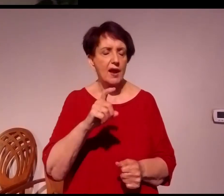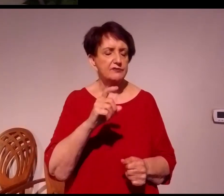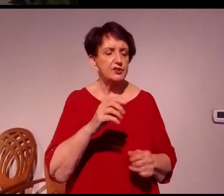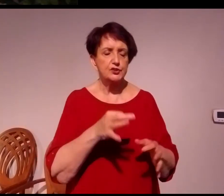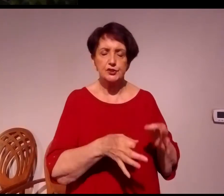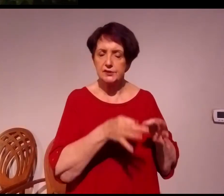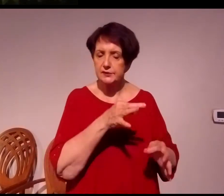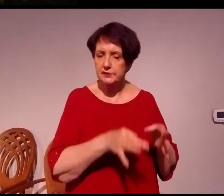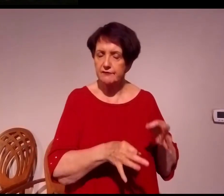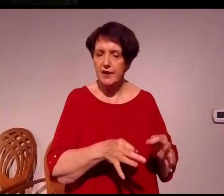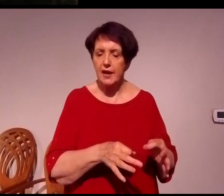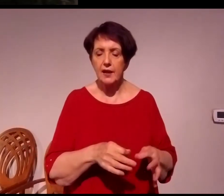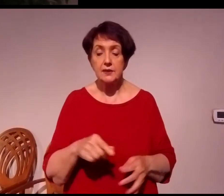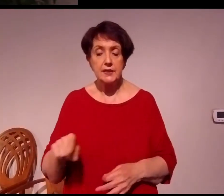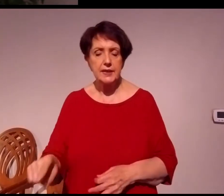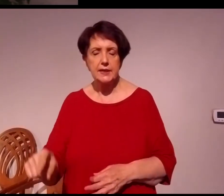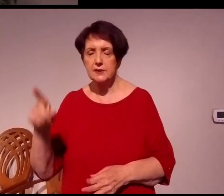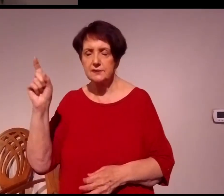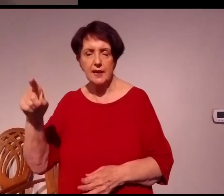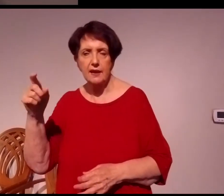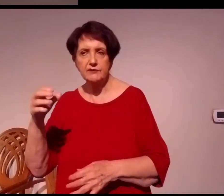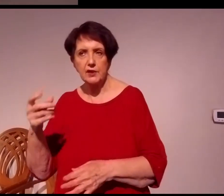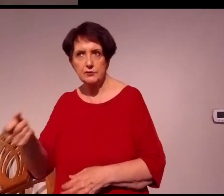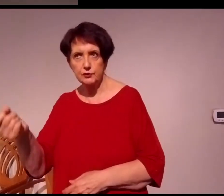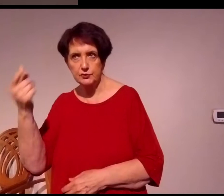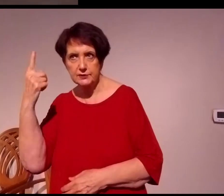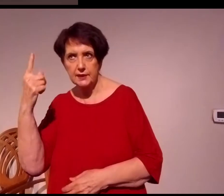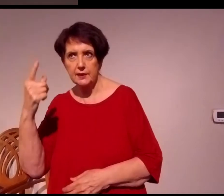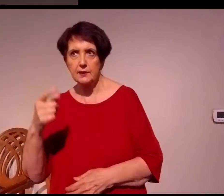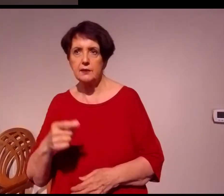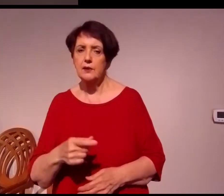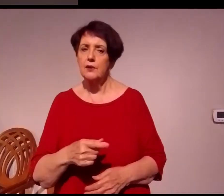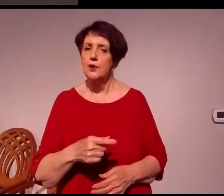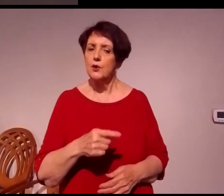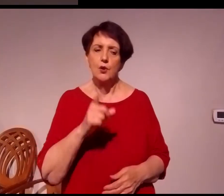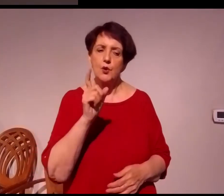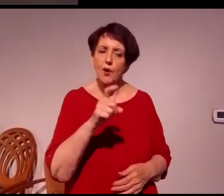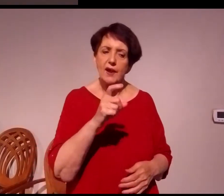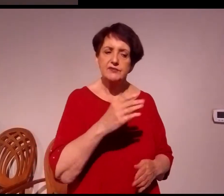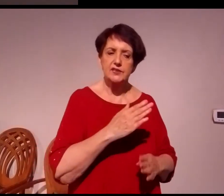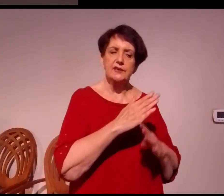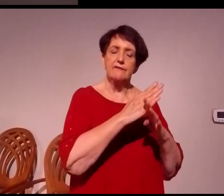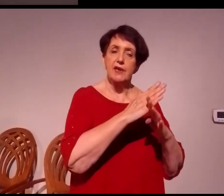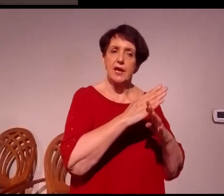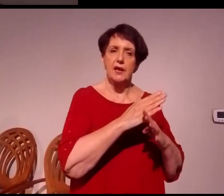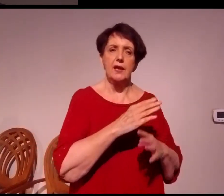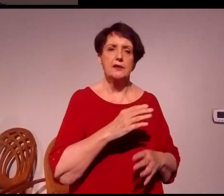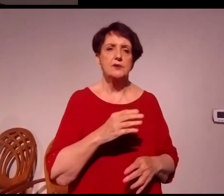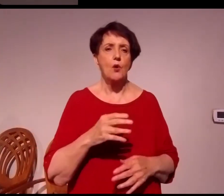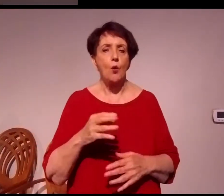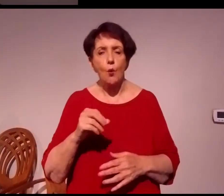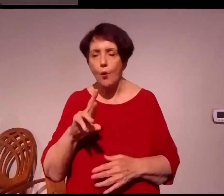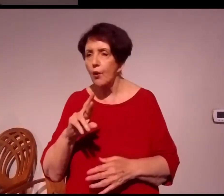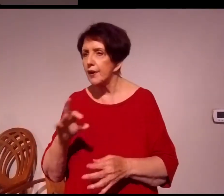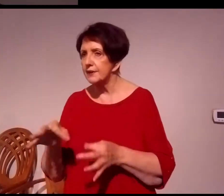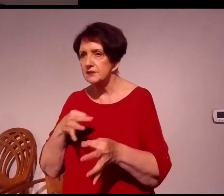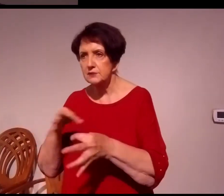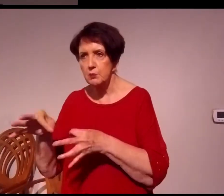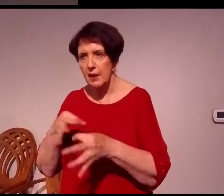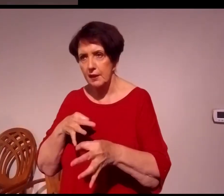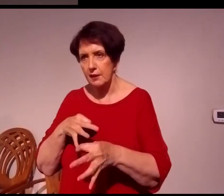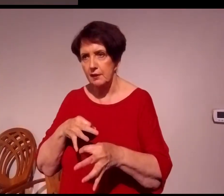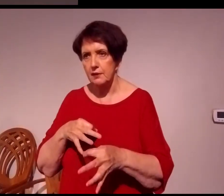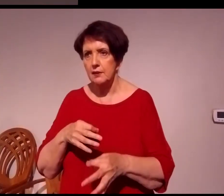justify. The other person doesn't have to understand. You don't have to defend or explain it. No is